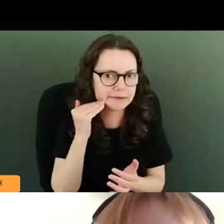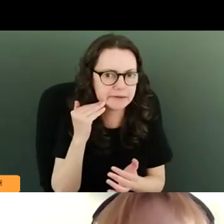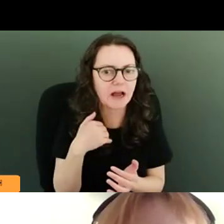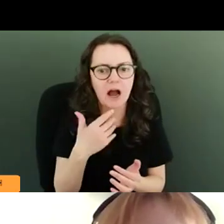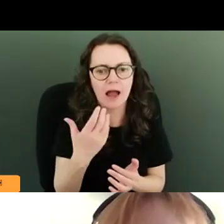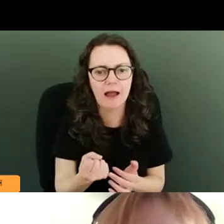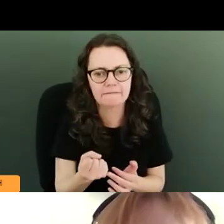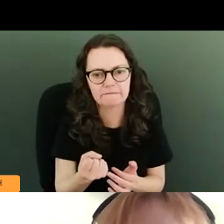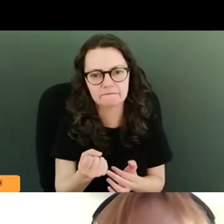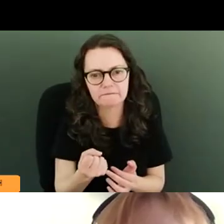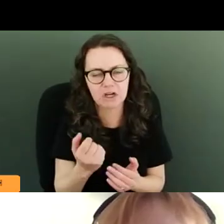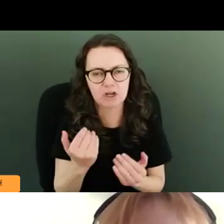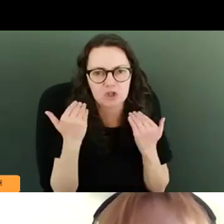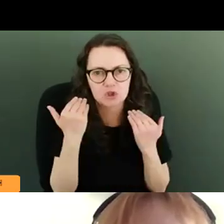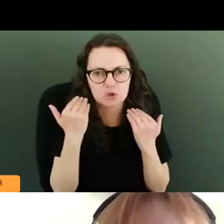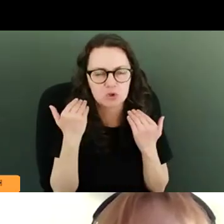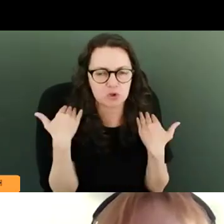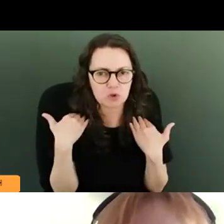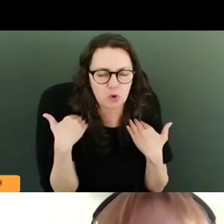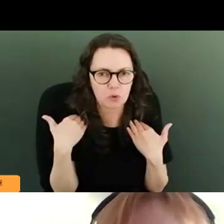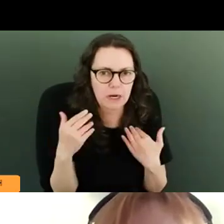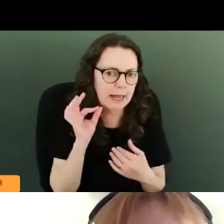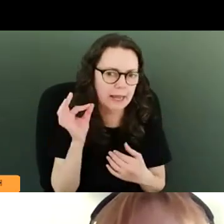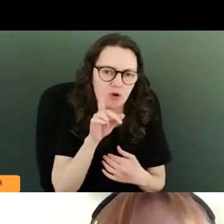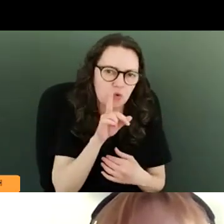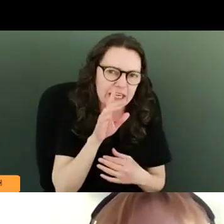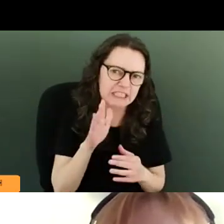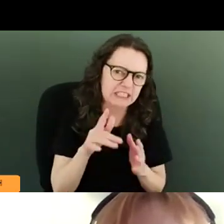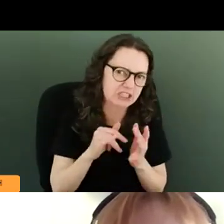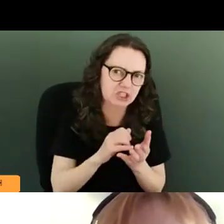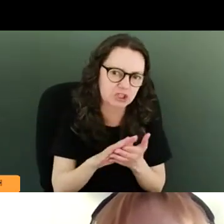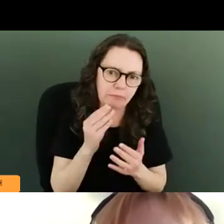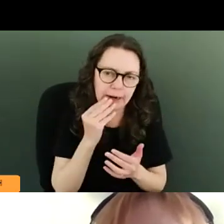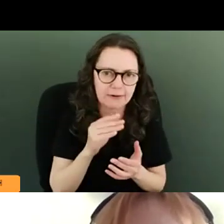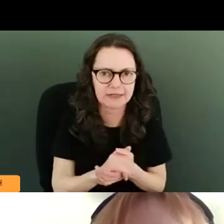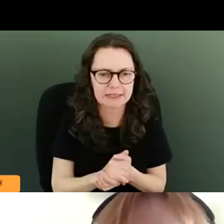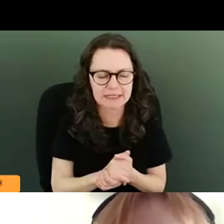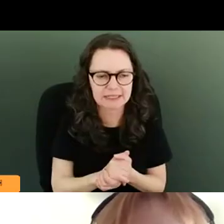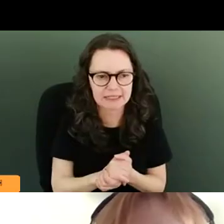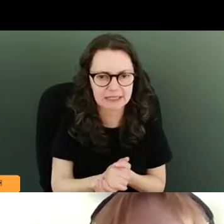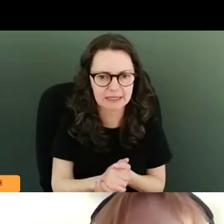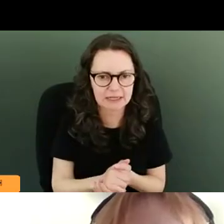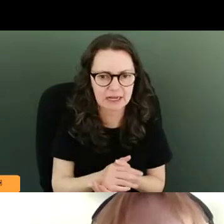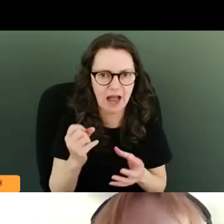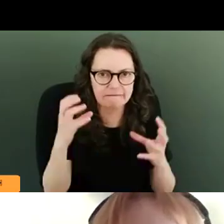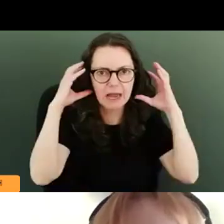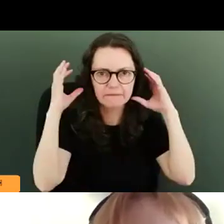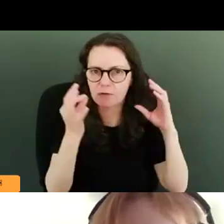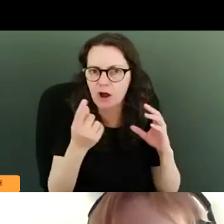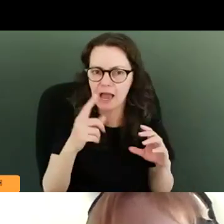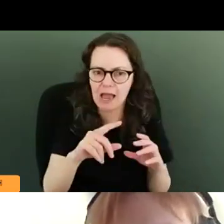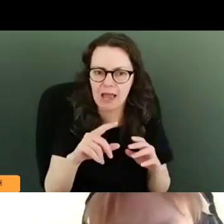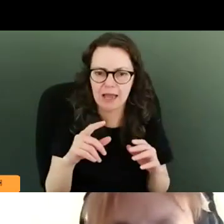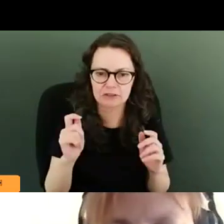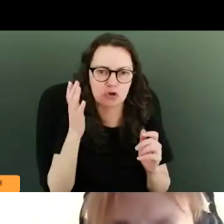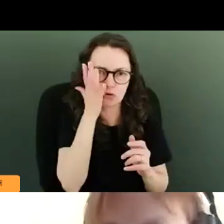have shoulder-length hair that is reddish brown. I'm wearing some headphones and a grey